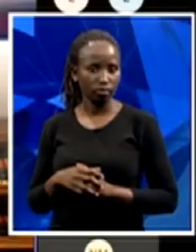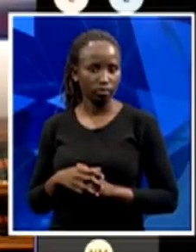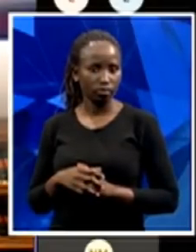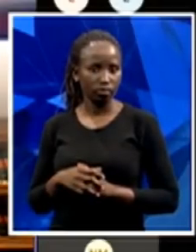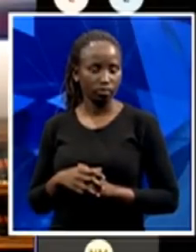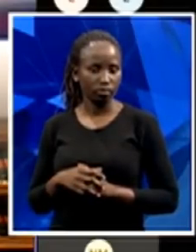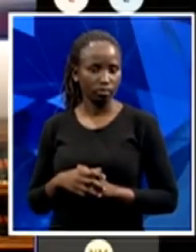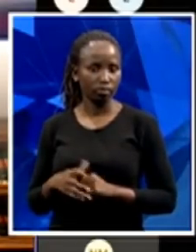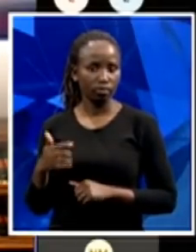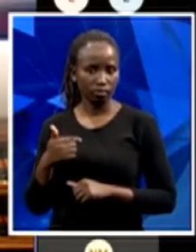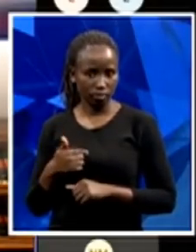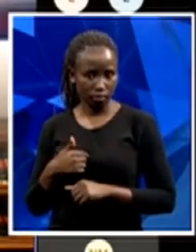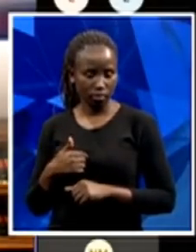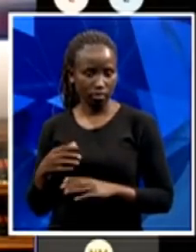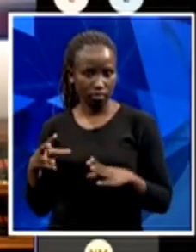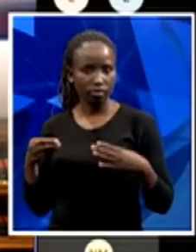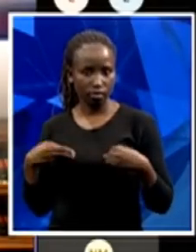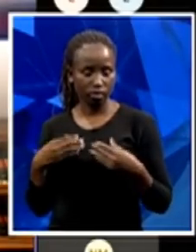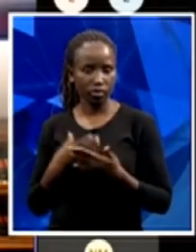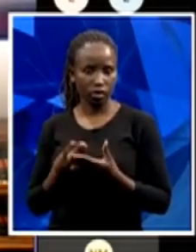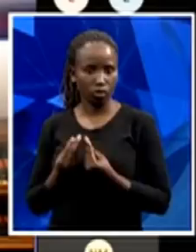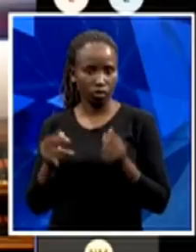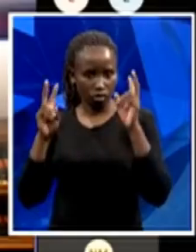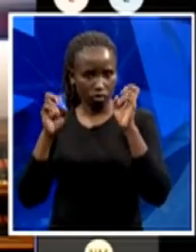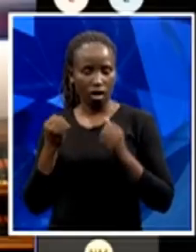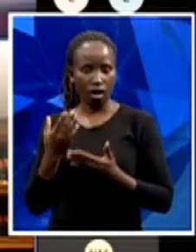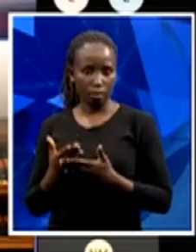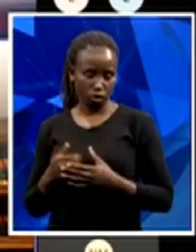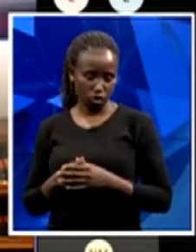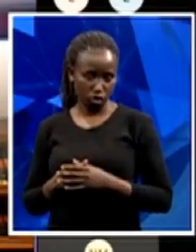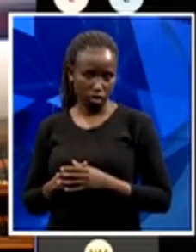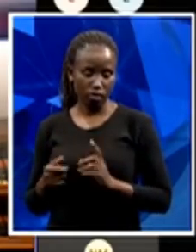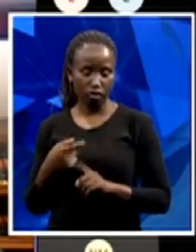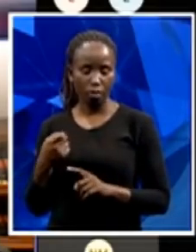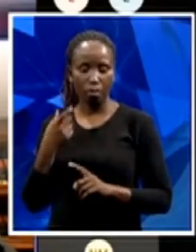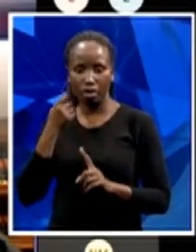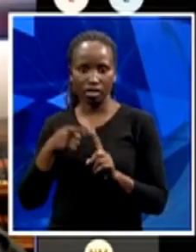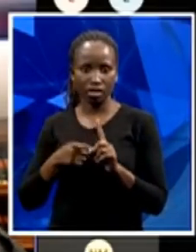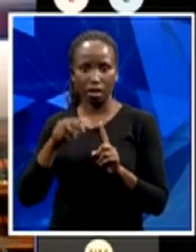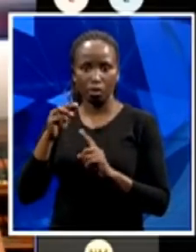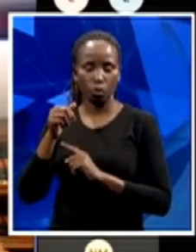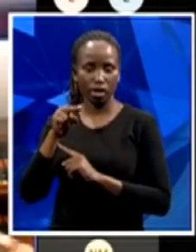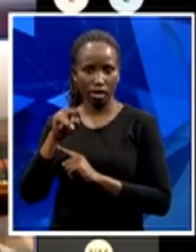application of Mr. Mawere. There are a number of insurmountable problems